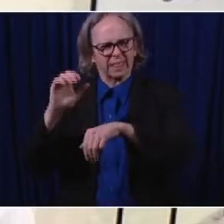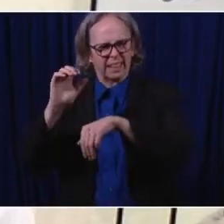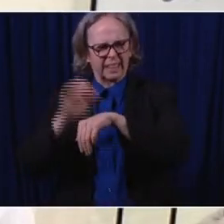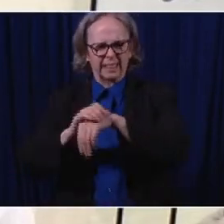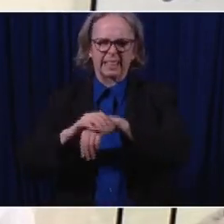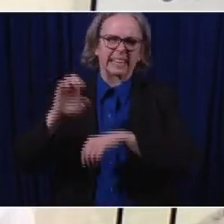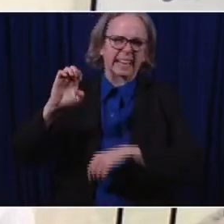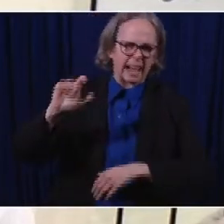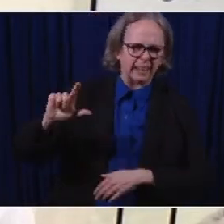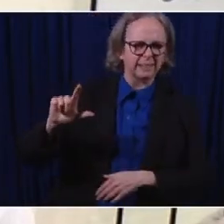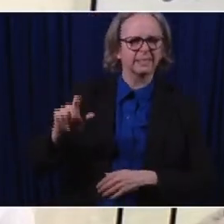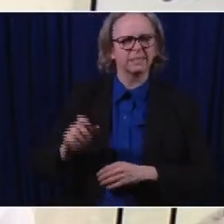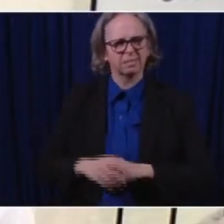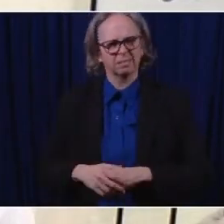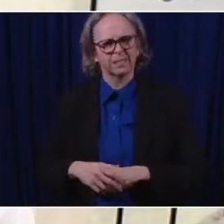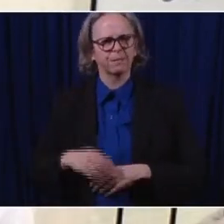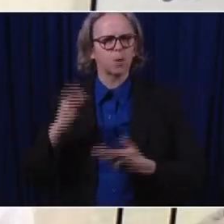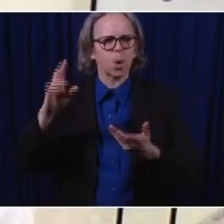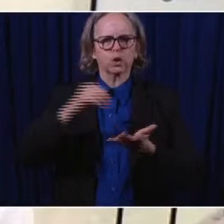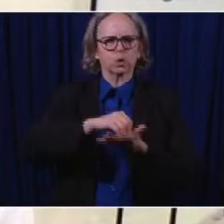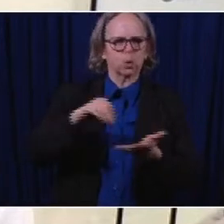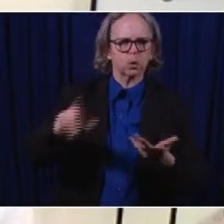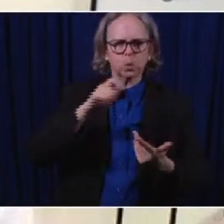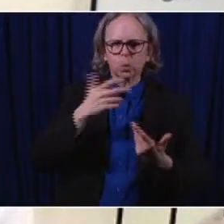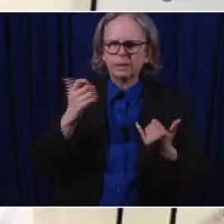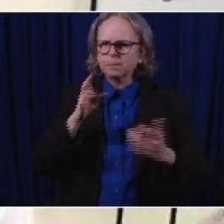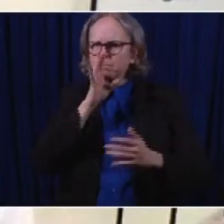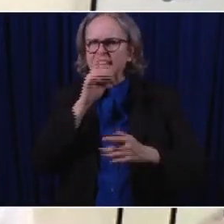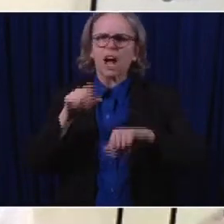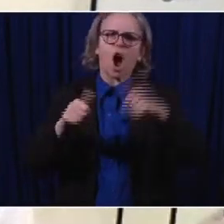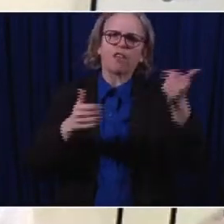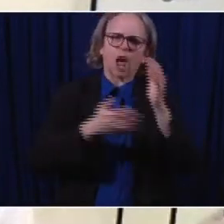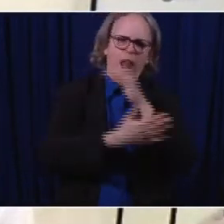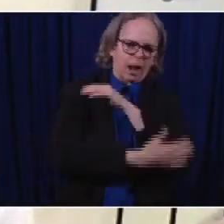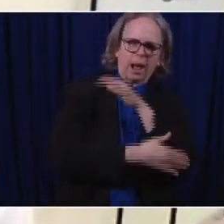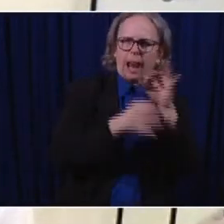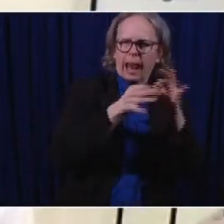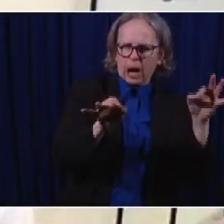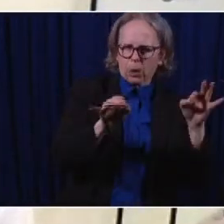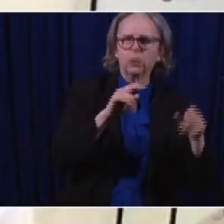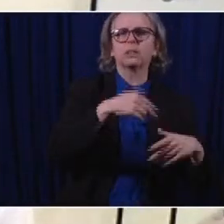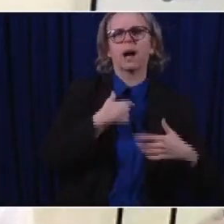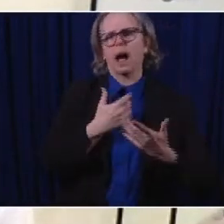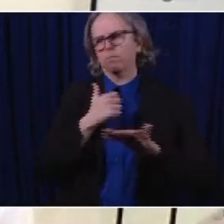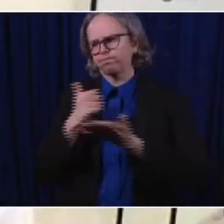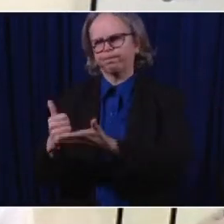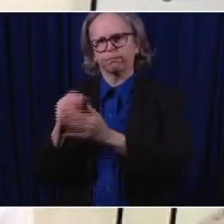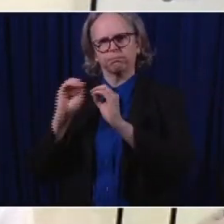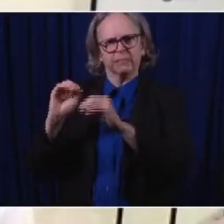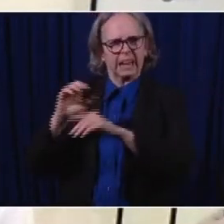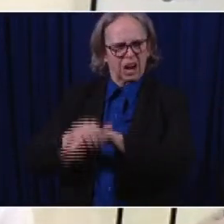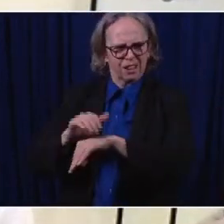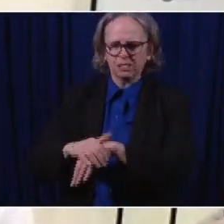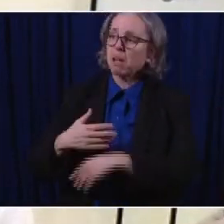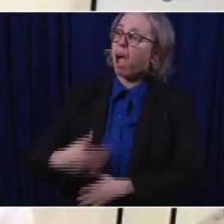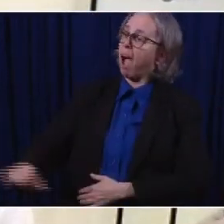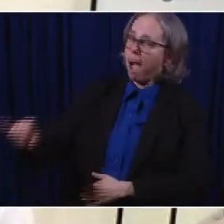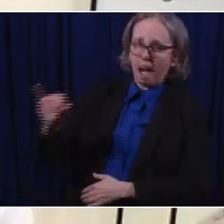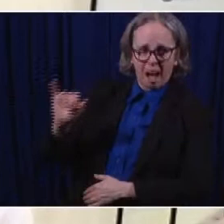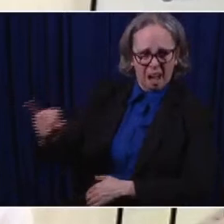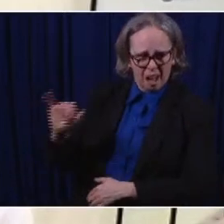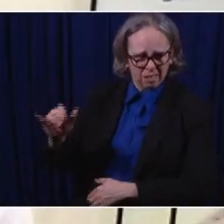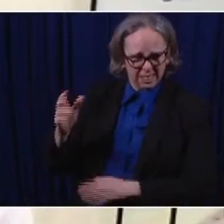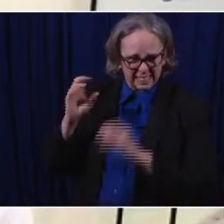Grade 5 through 8 at Hannah Ashton Middle School, the Reynoldsburg City Schools. So you teach second